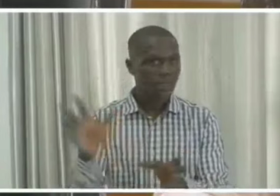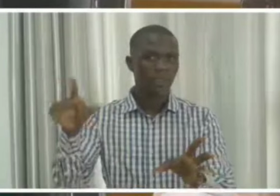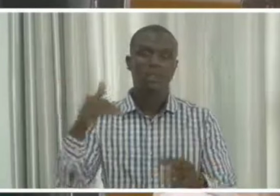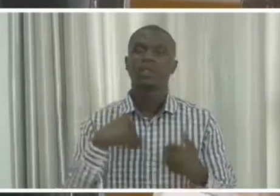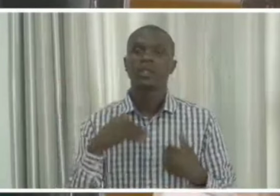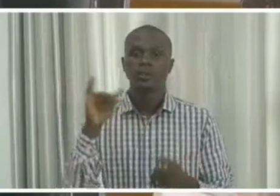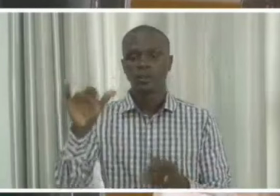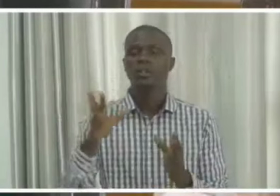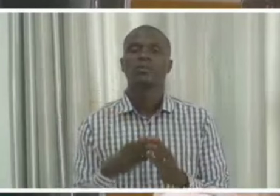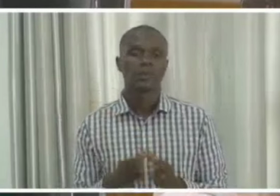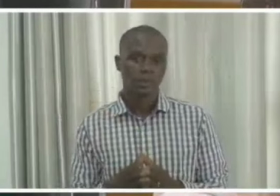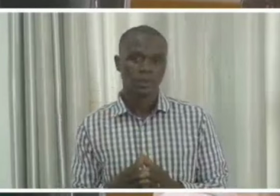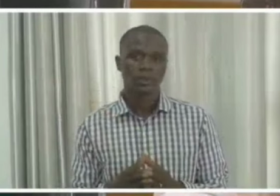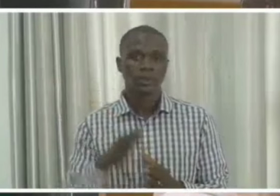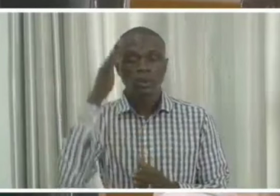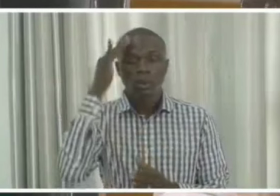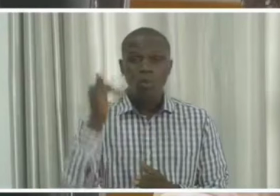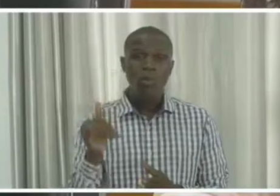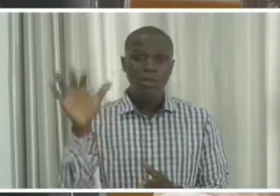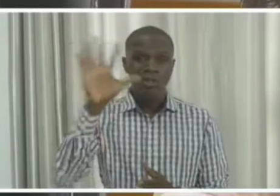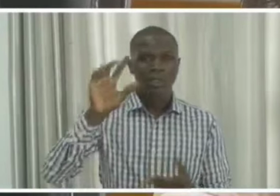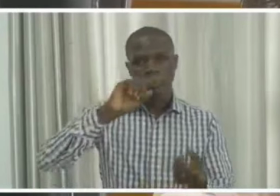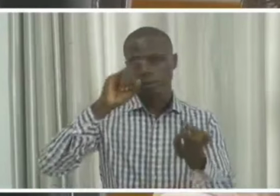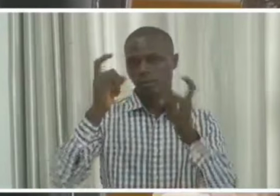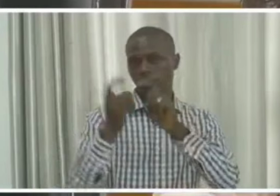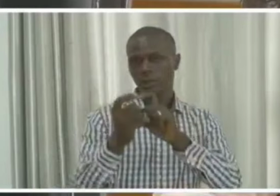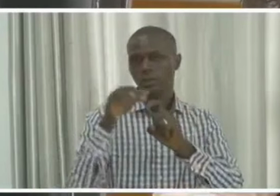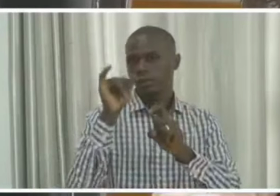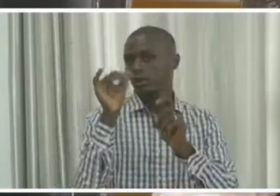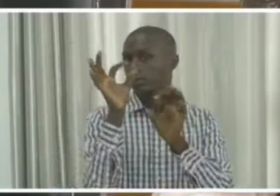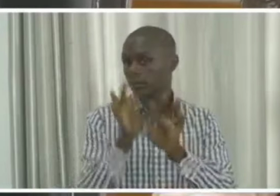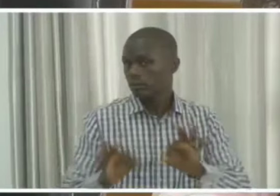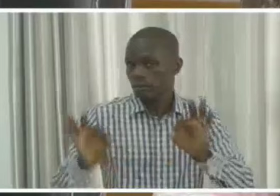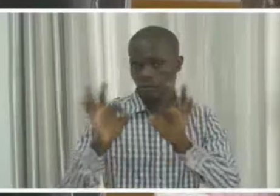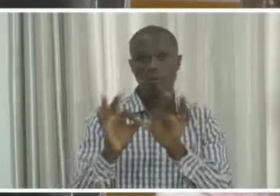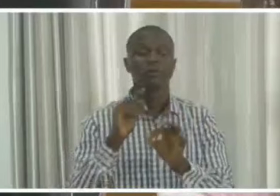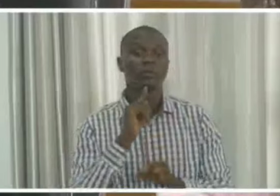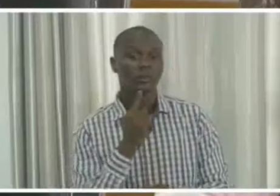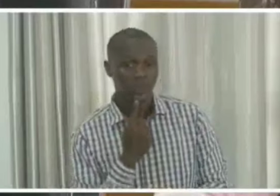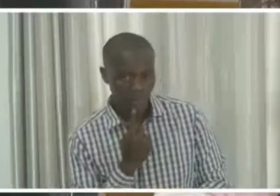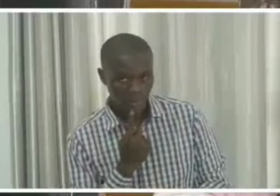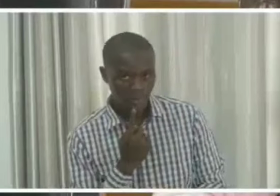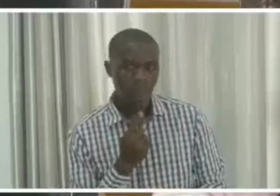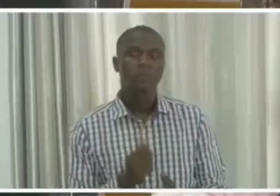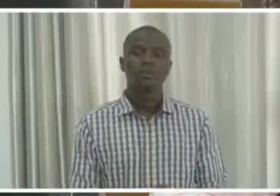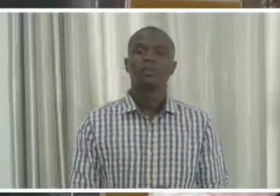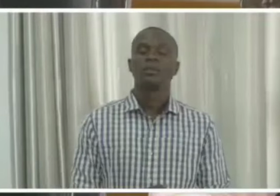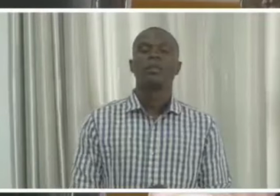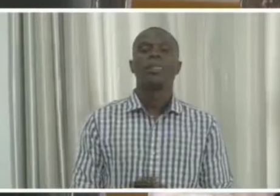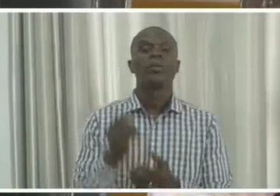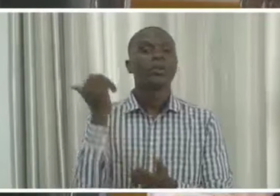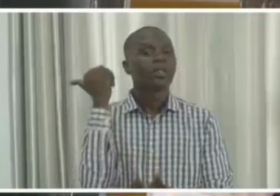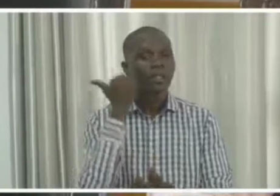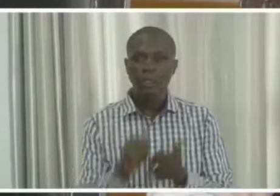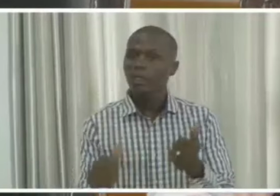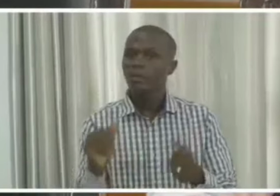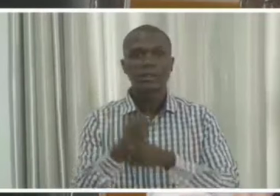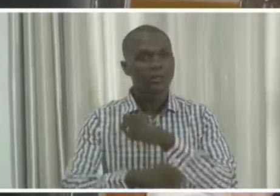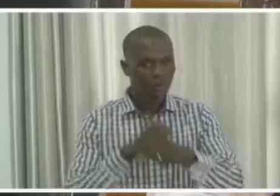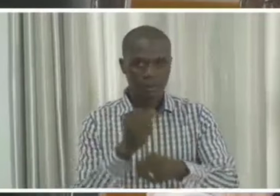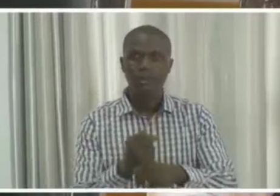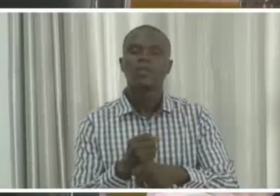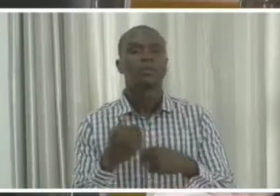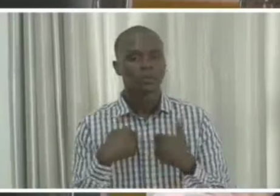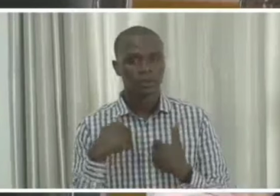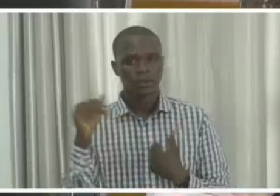now around the world. And now then that conference of party day, COP, now